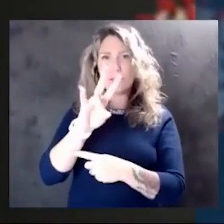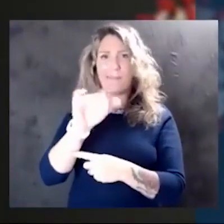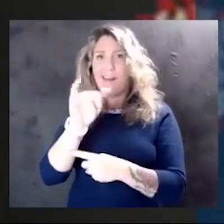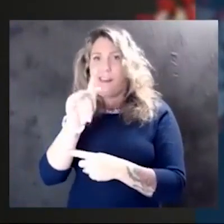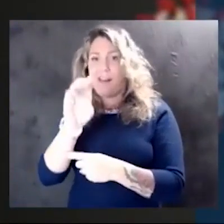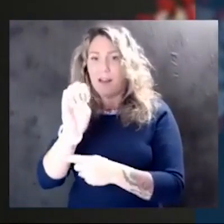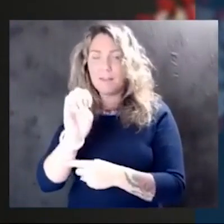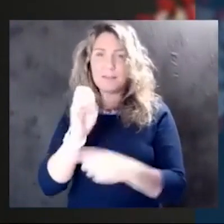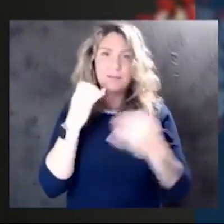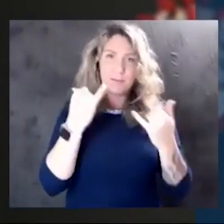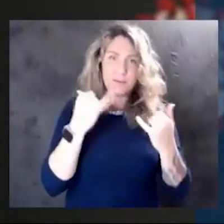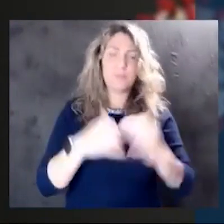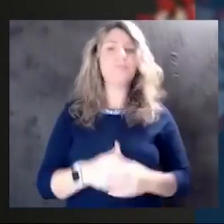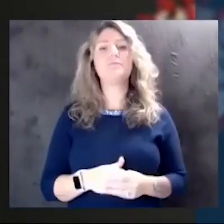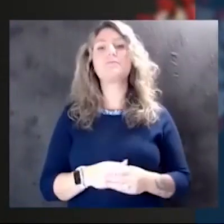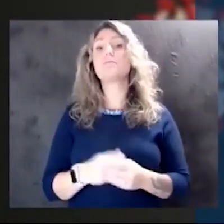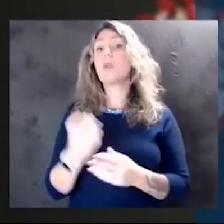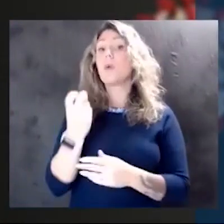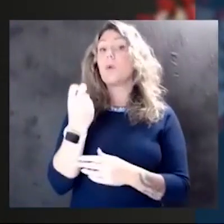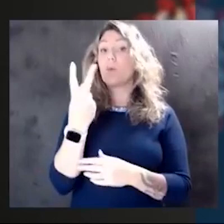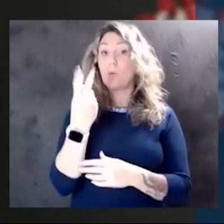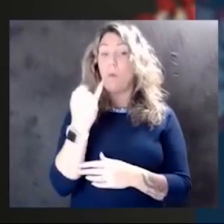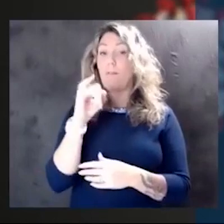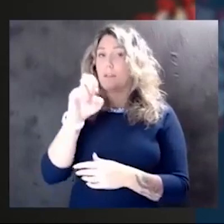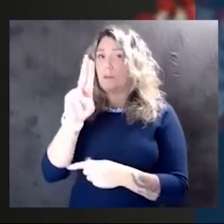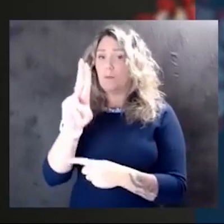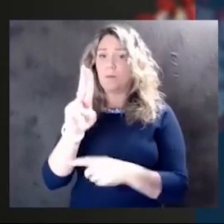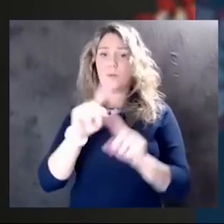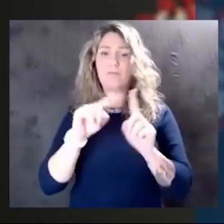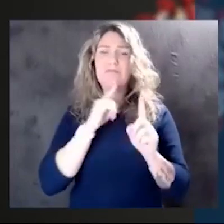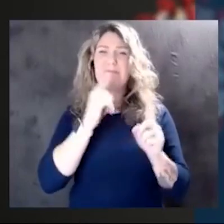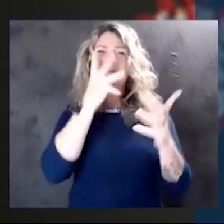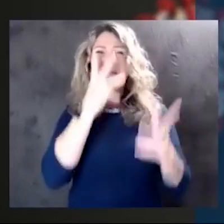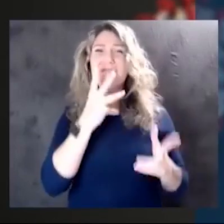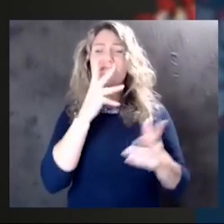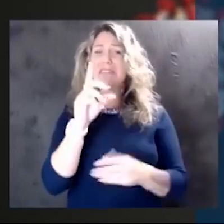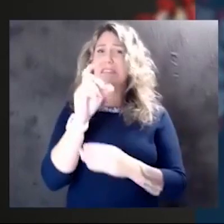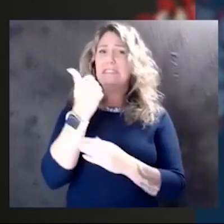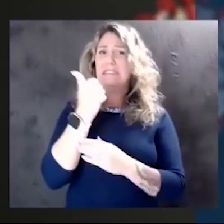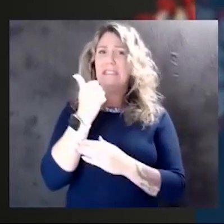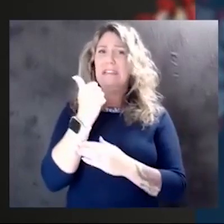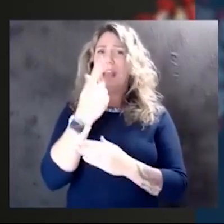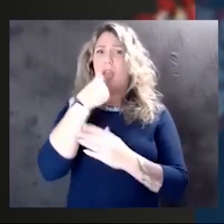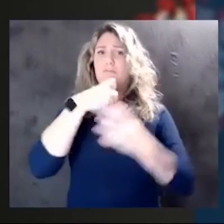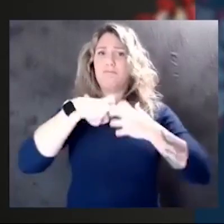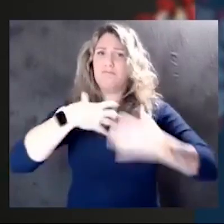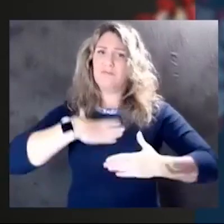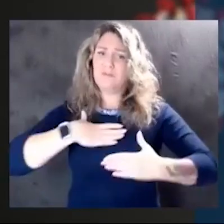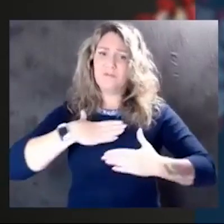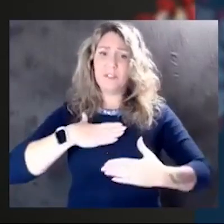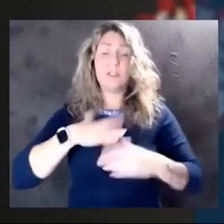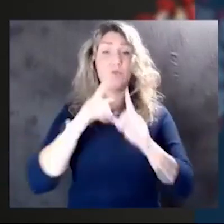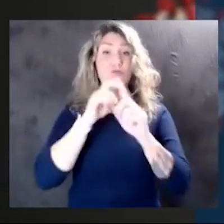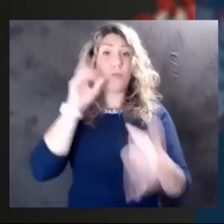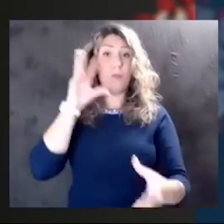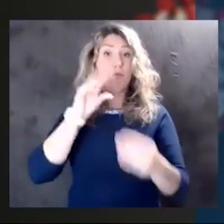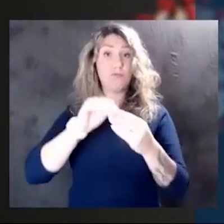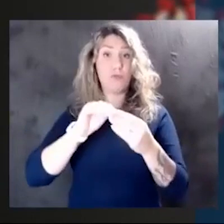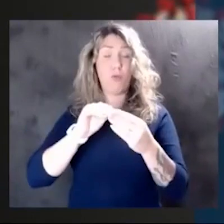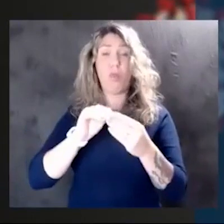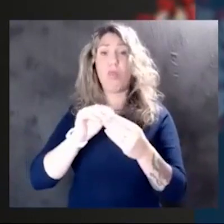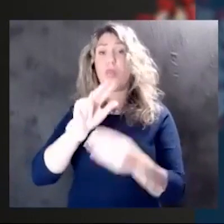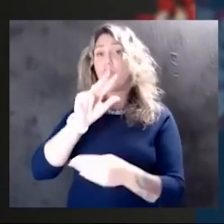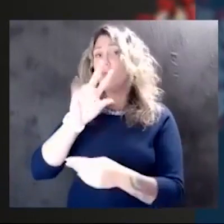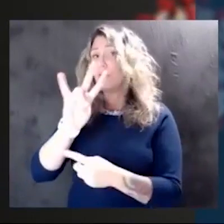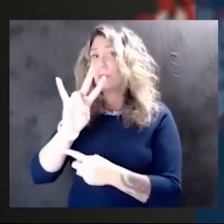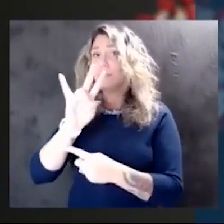today, with 12 in the ICU, but unfortunately 10 are on the ventilator. And of those total 37 patients